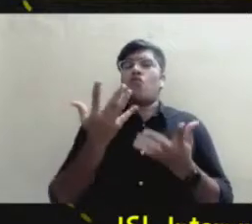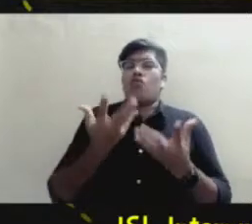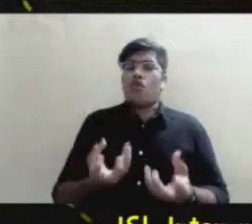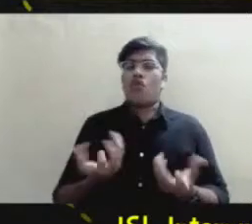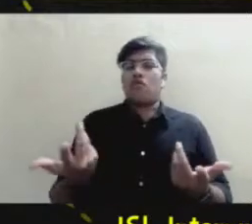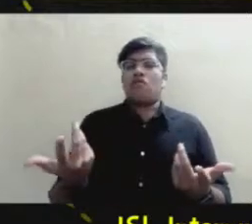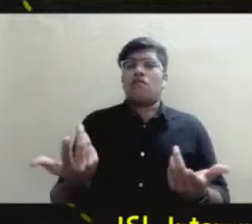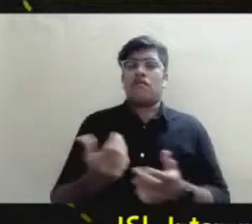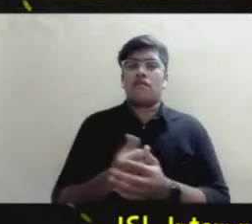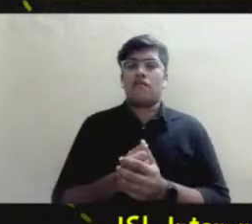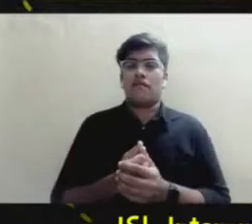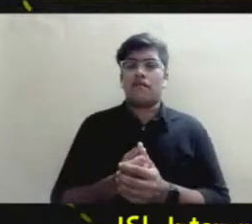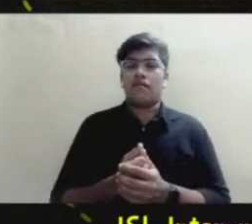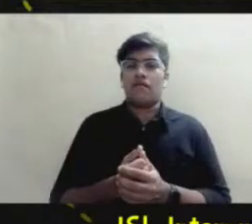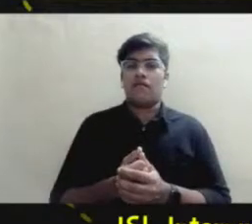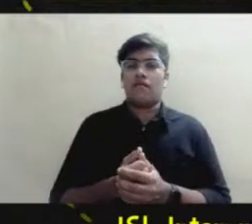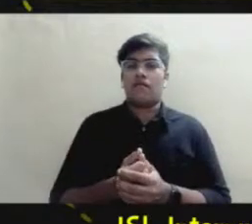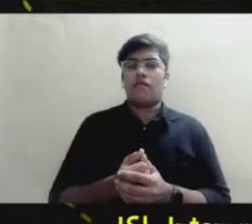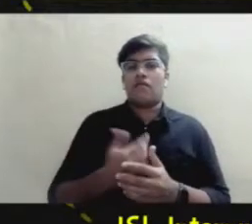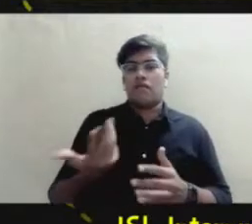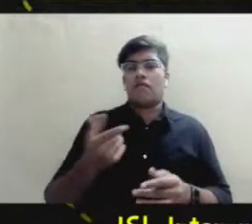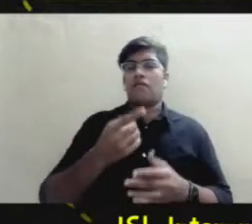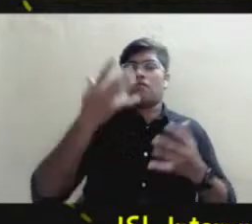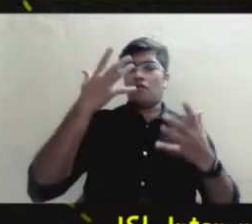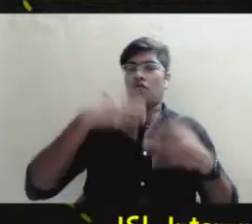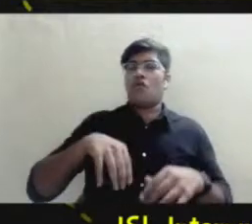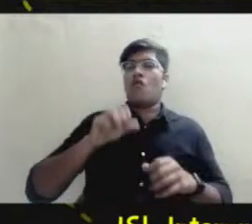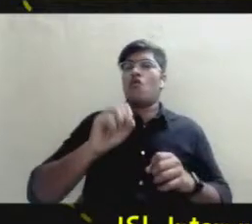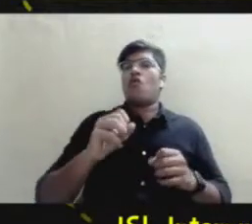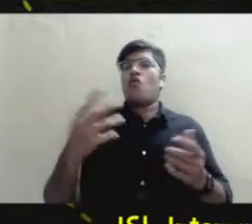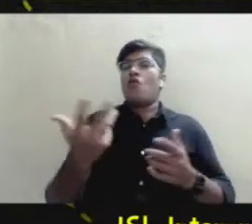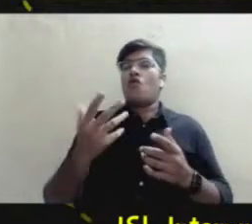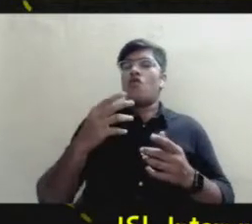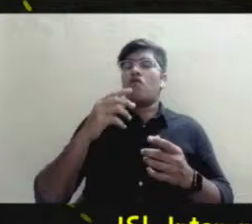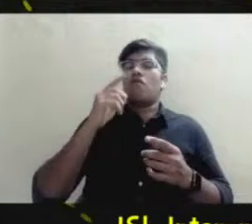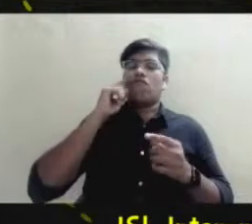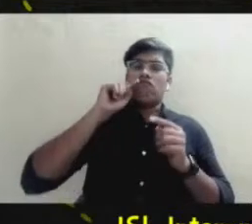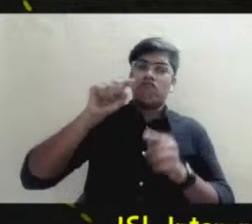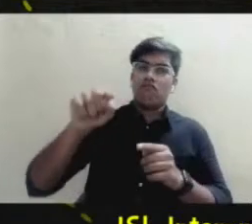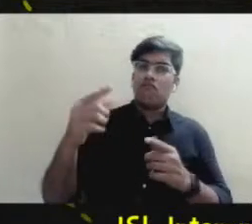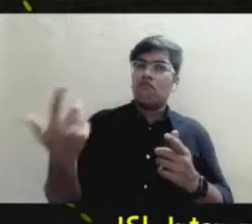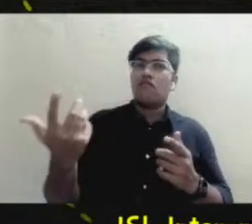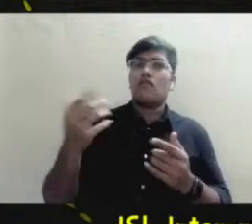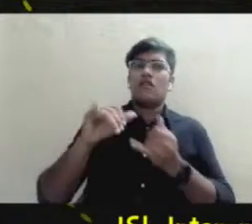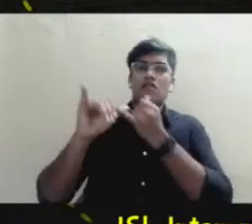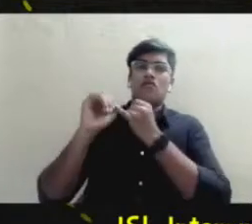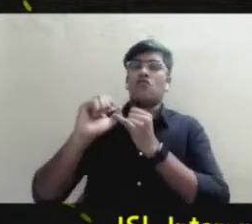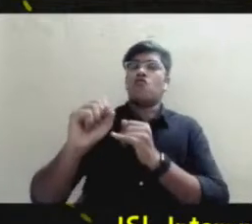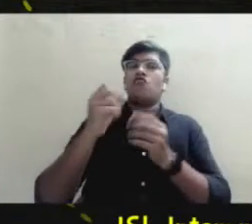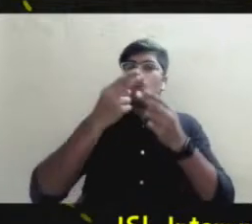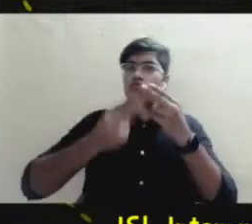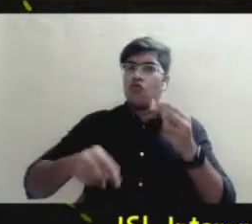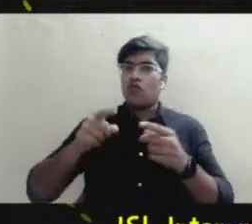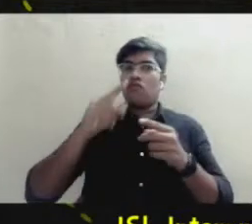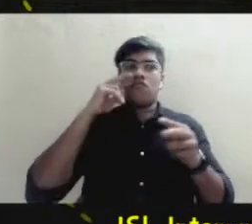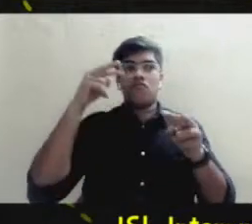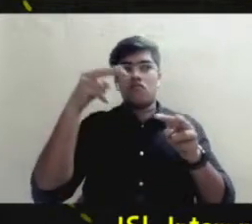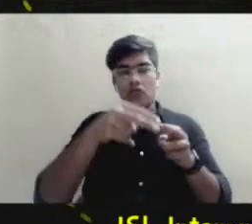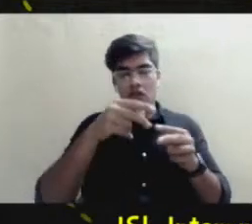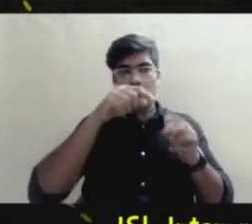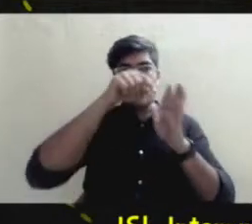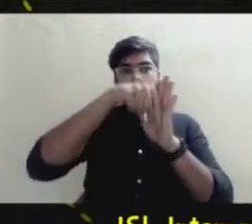revelation of the form of a beloved deity in great detail and with